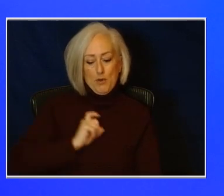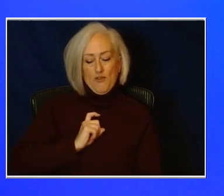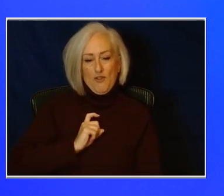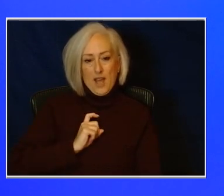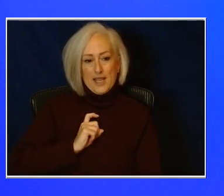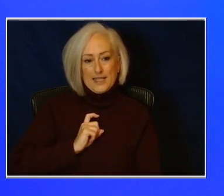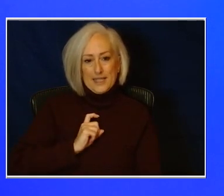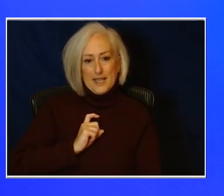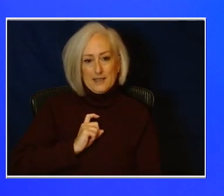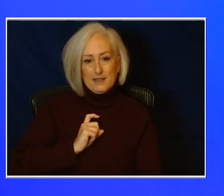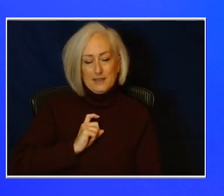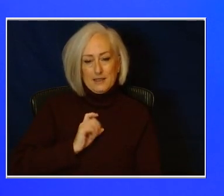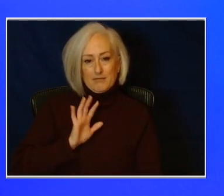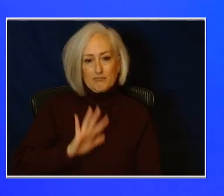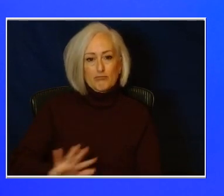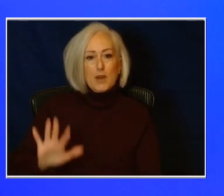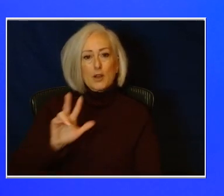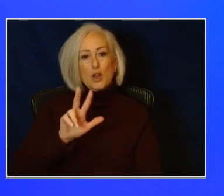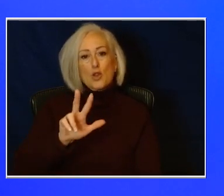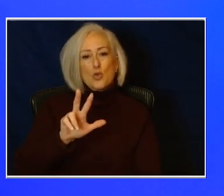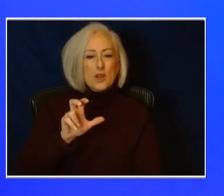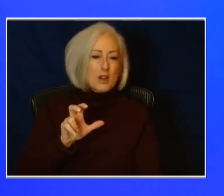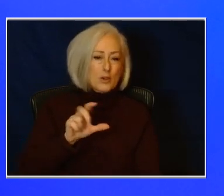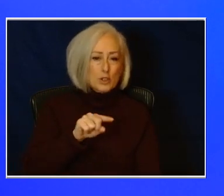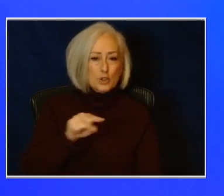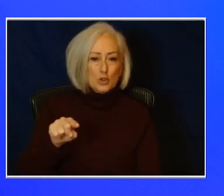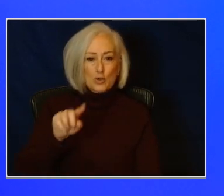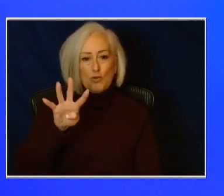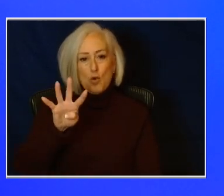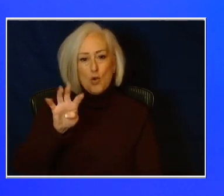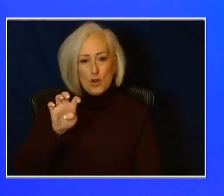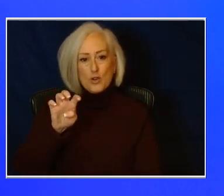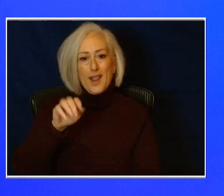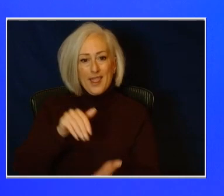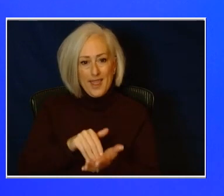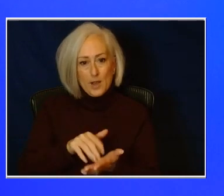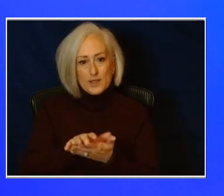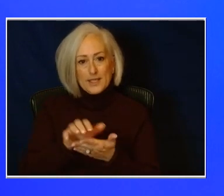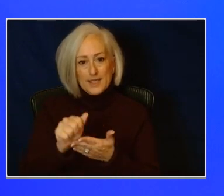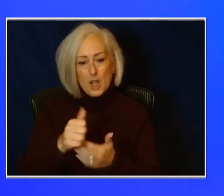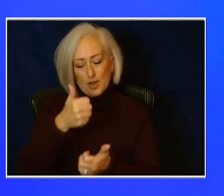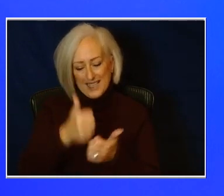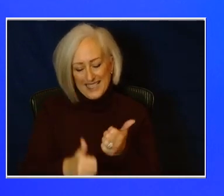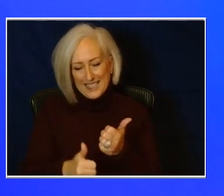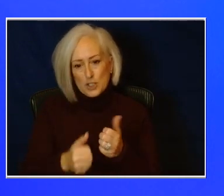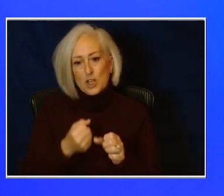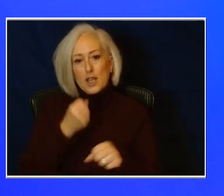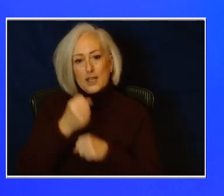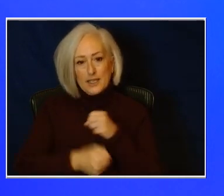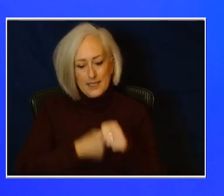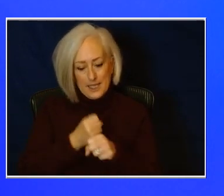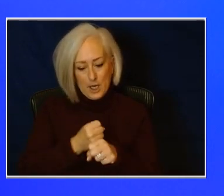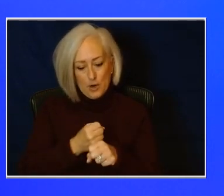range of $300,000 to $400,000 per year per grant to do the research,